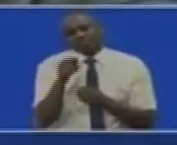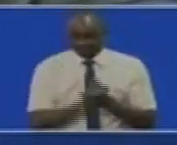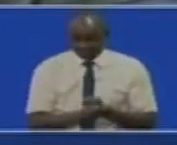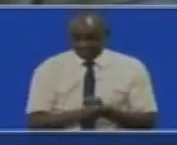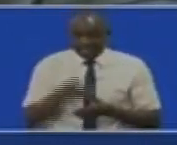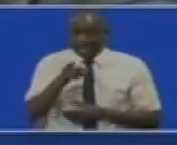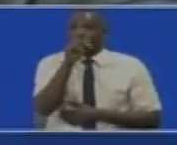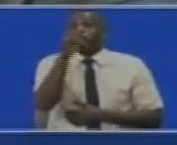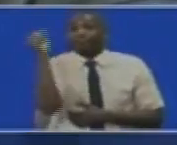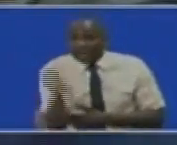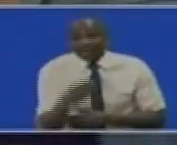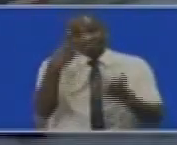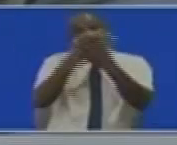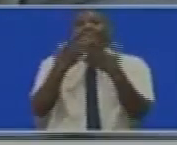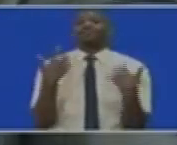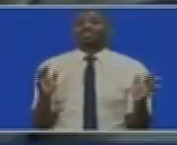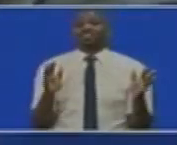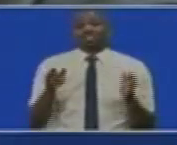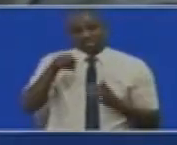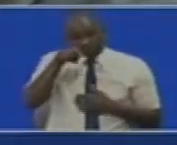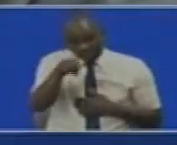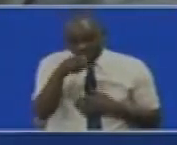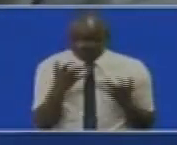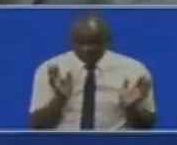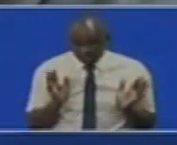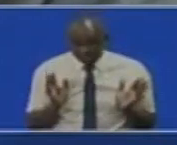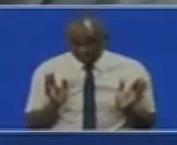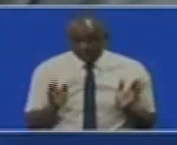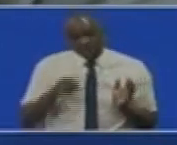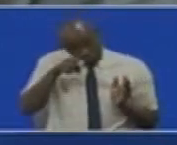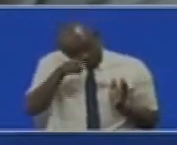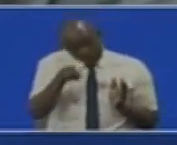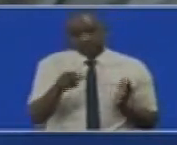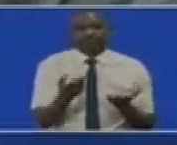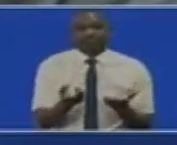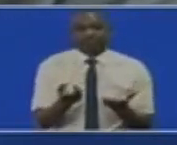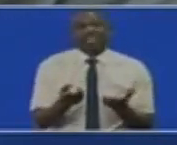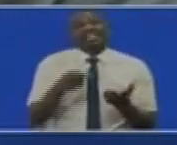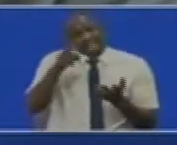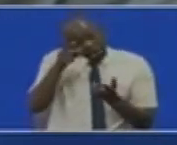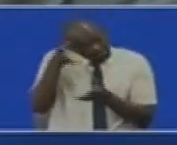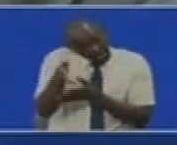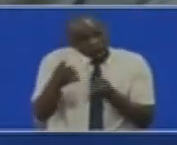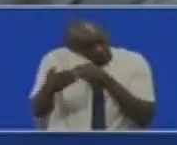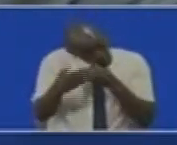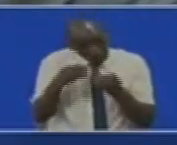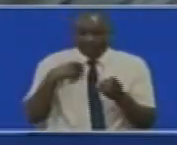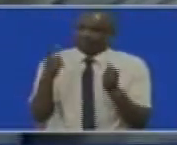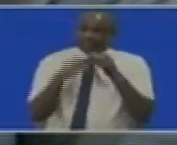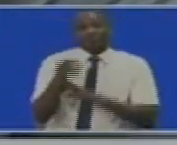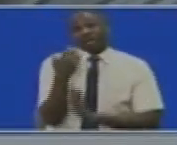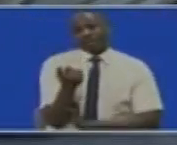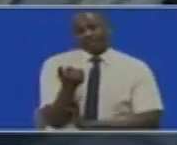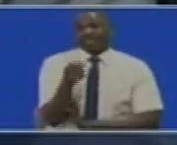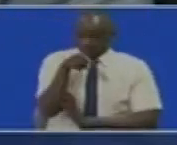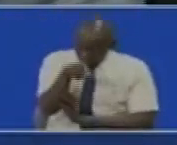you for 1 month in jail, suspended sentence, which will fall down. The sentence is hanging on your head. It will